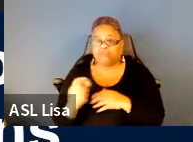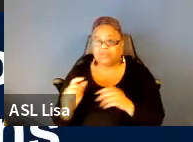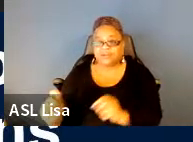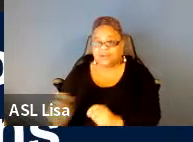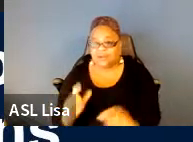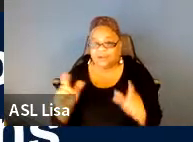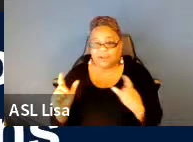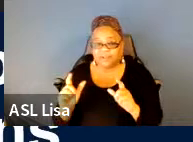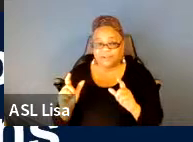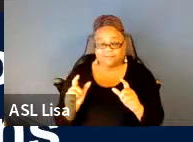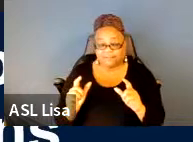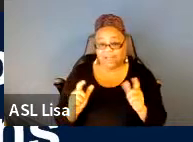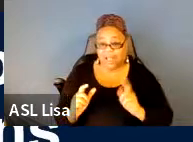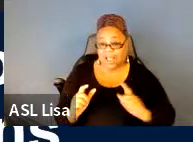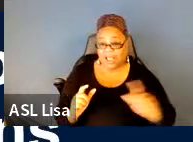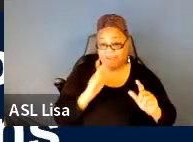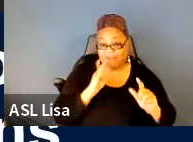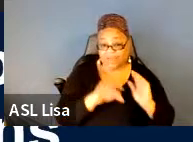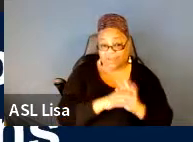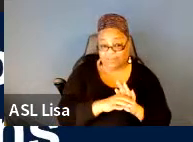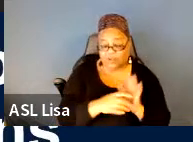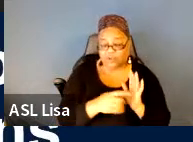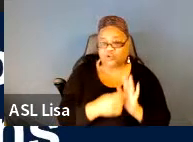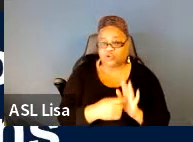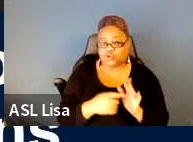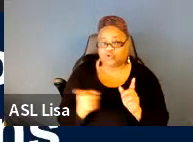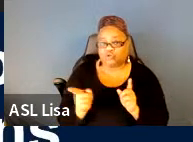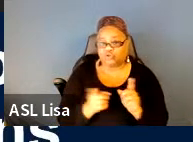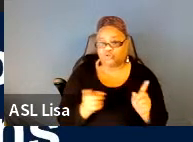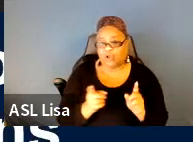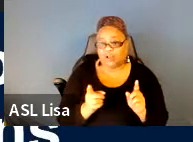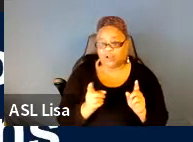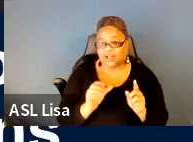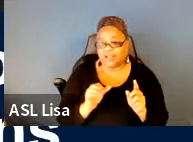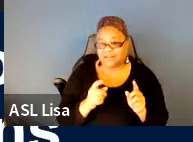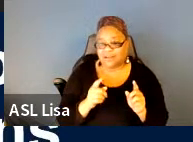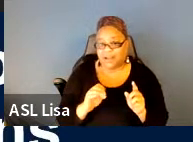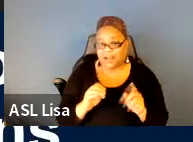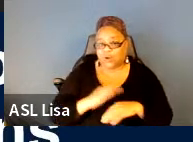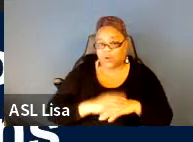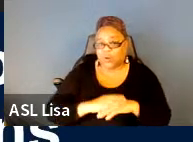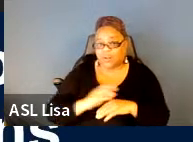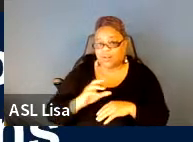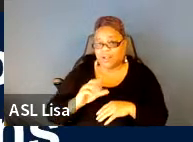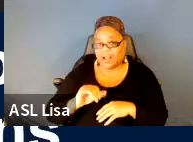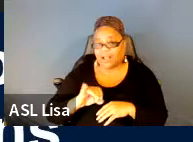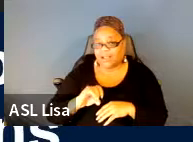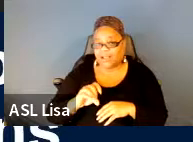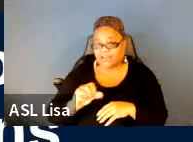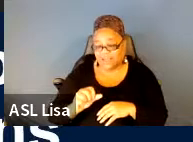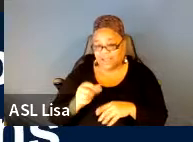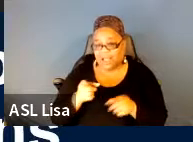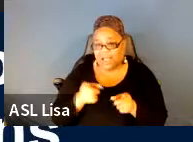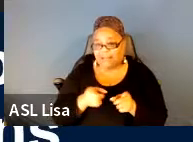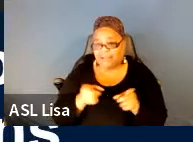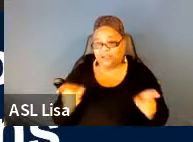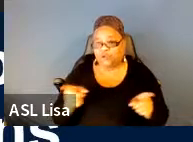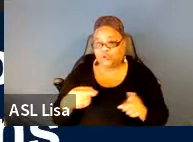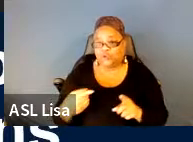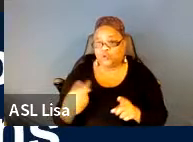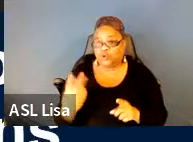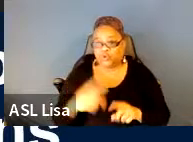shows a direction sign with the ISA at a fork in the path that leads to two different building